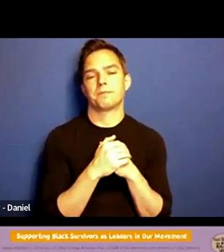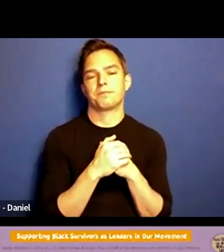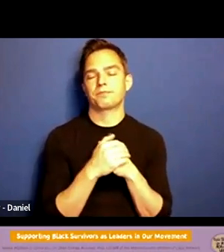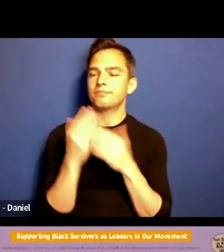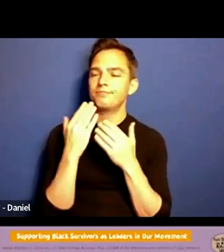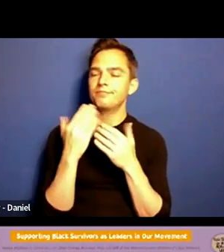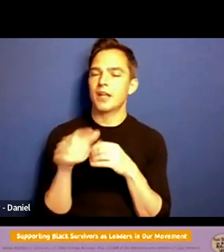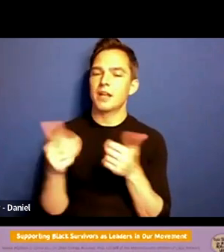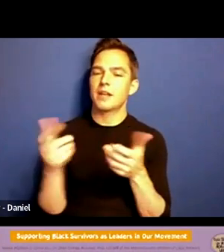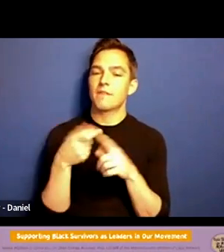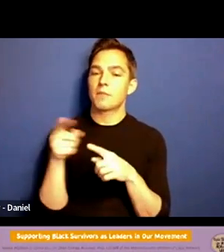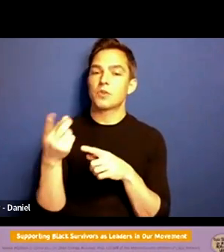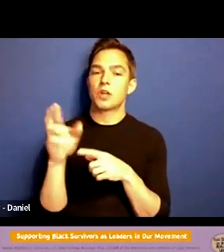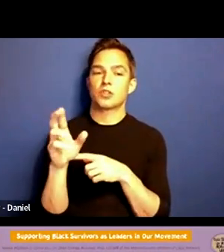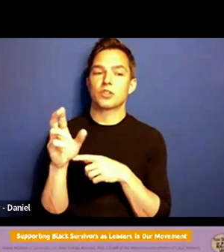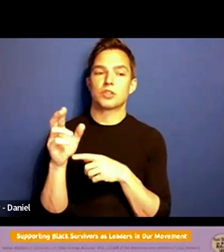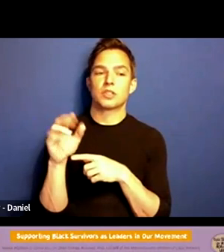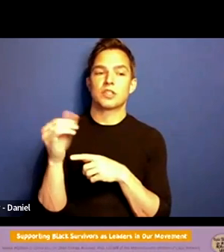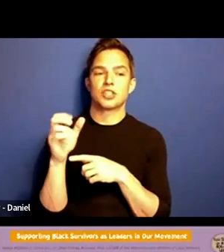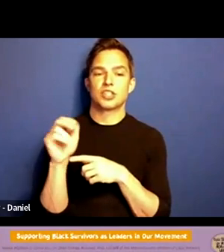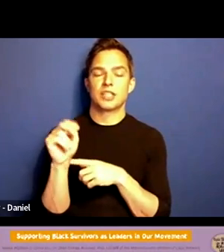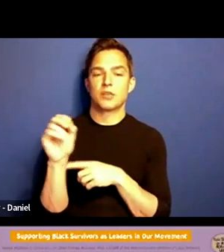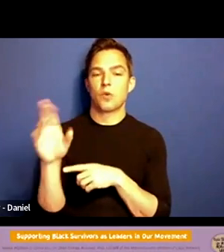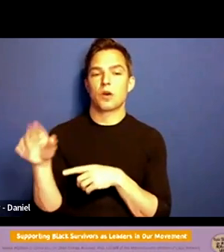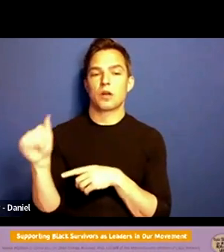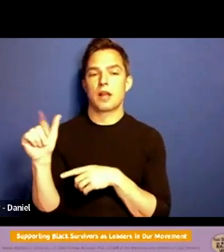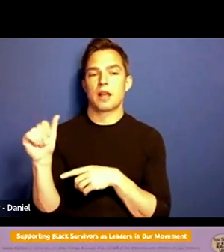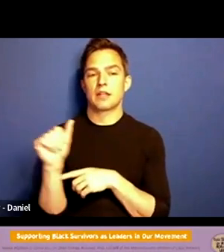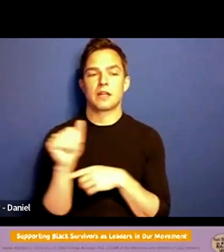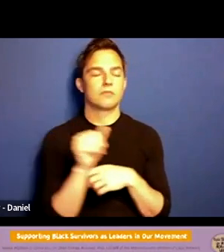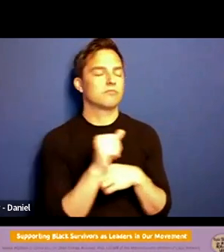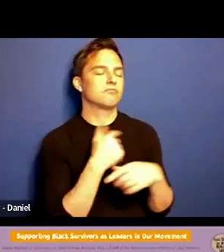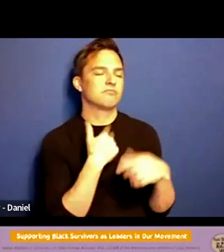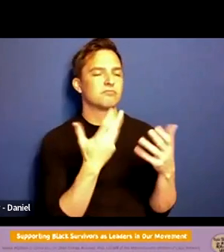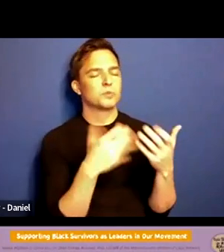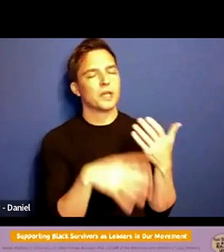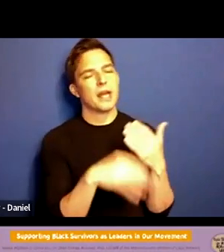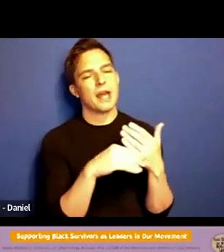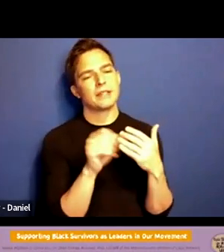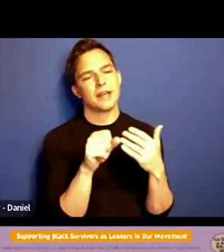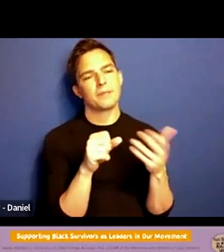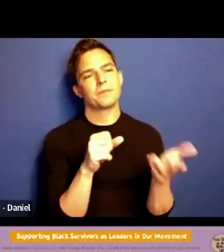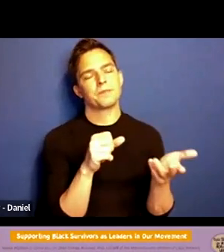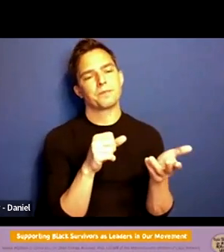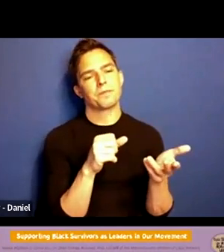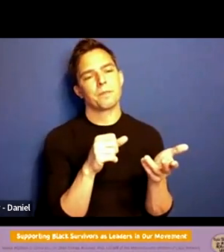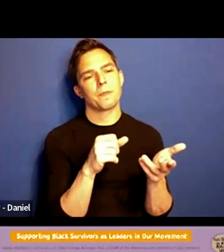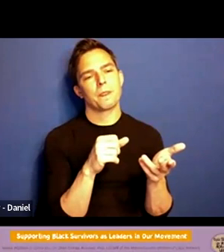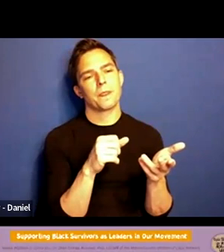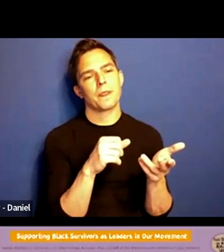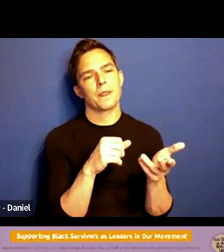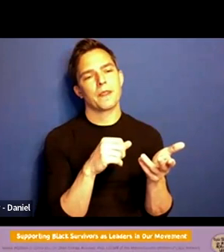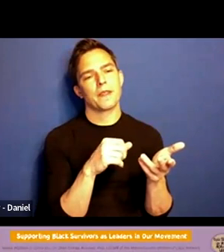Thank you. Anything from you, Dr. Jean or Alana? I was just going to add that, yeah, the allyship,